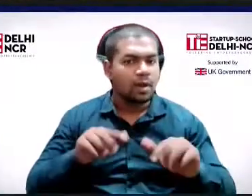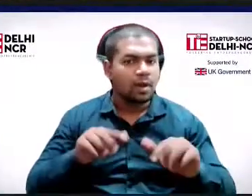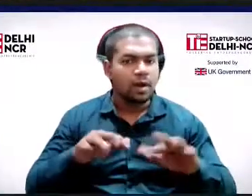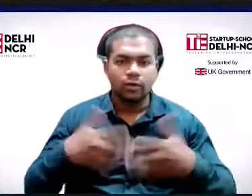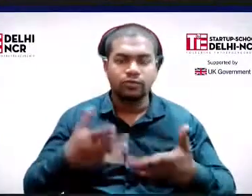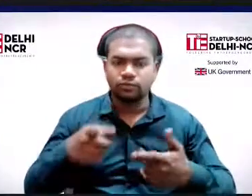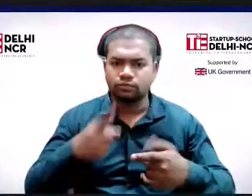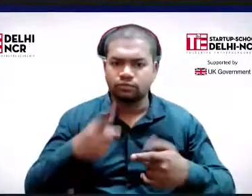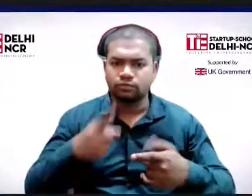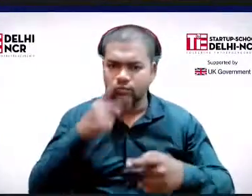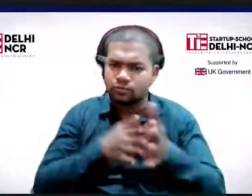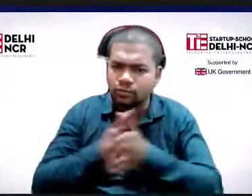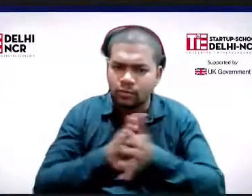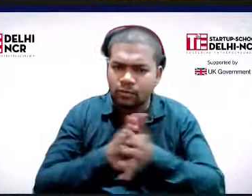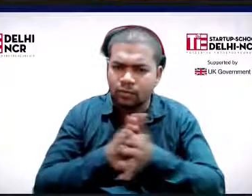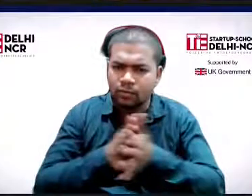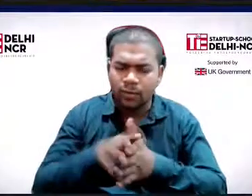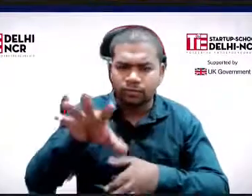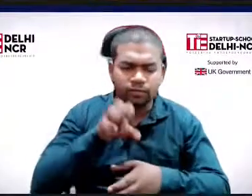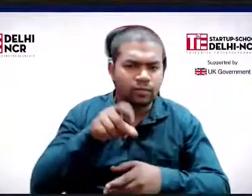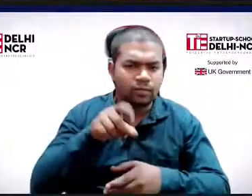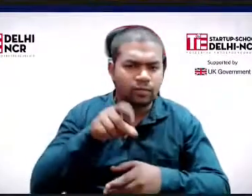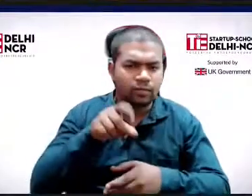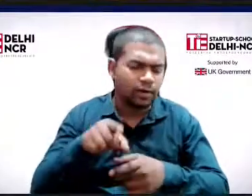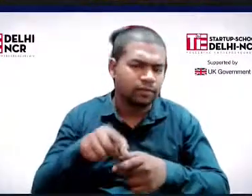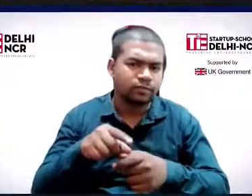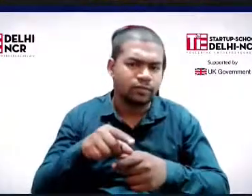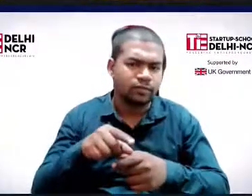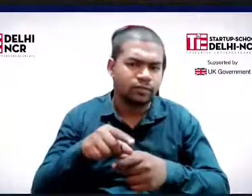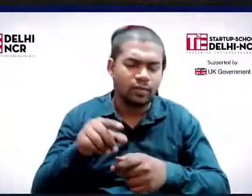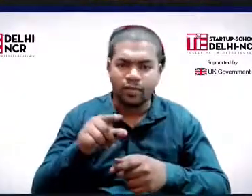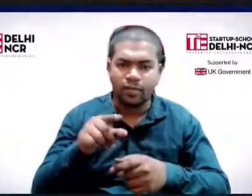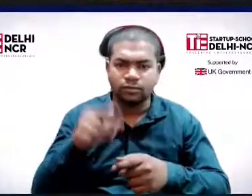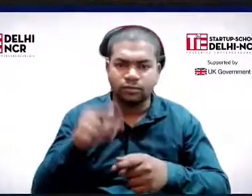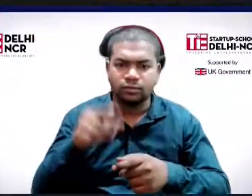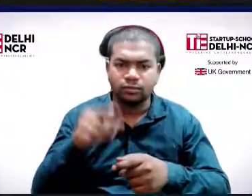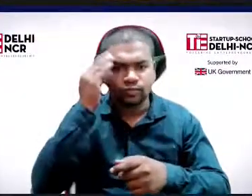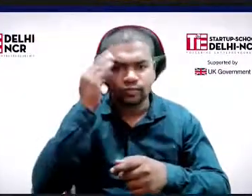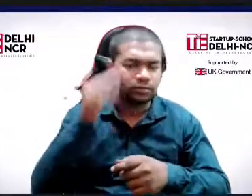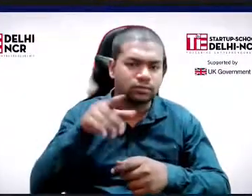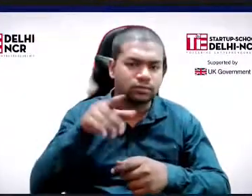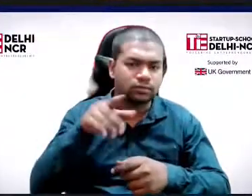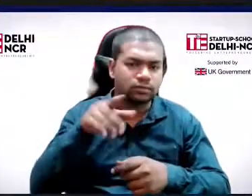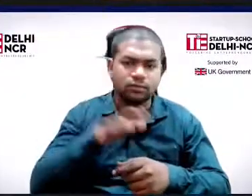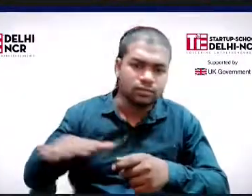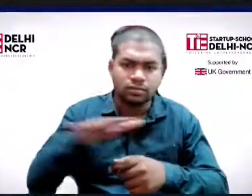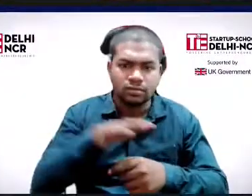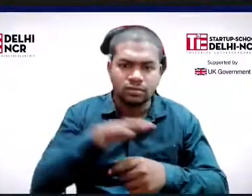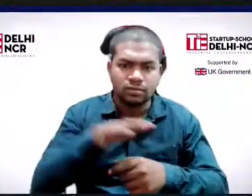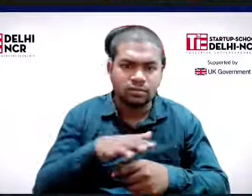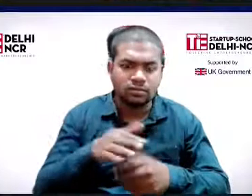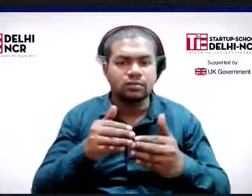be inspired by re-questioning notions of brand, knowing that our landscape is